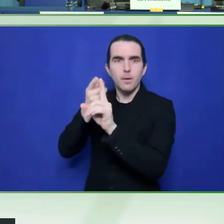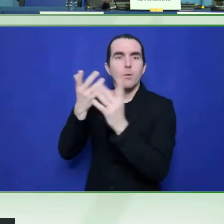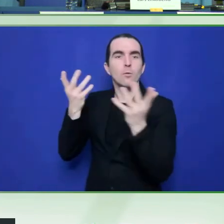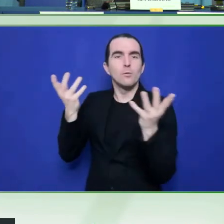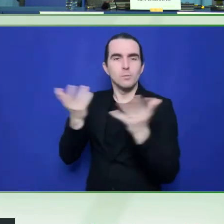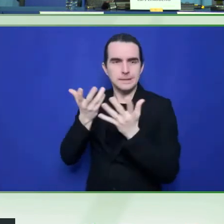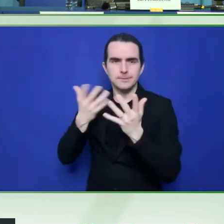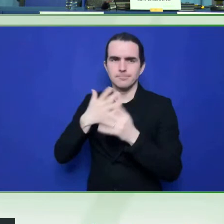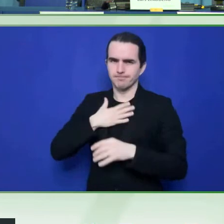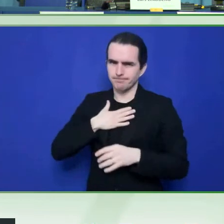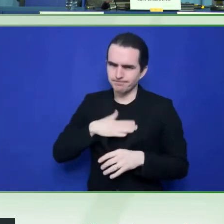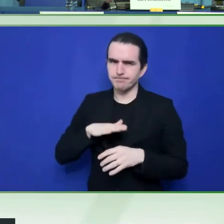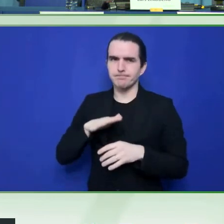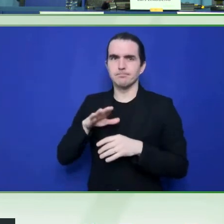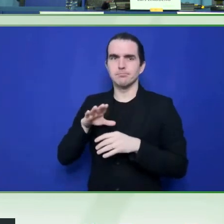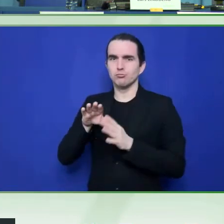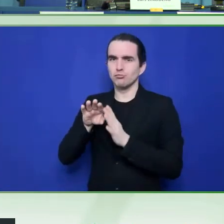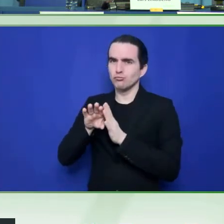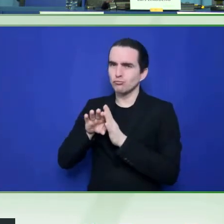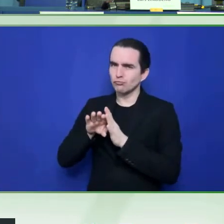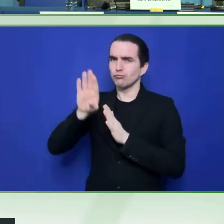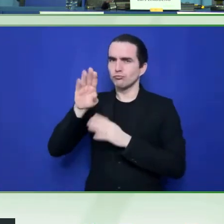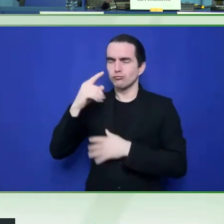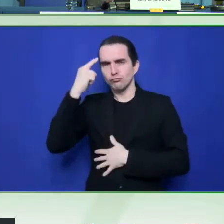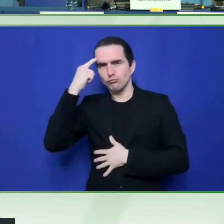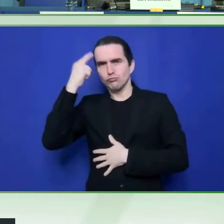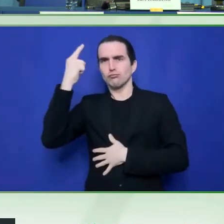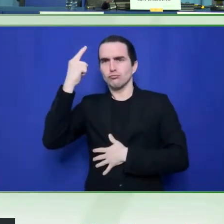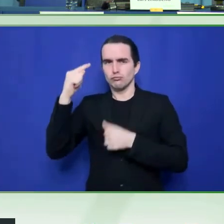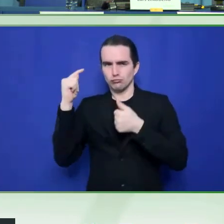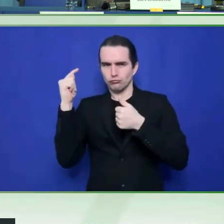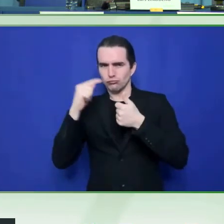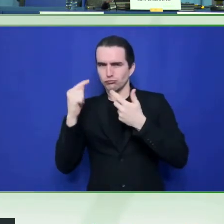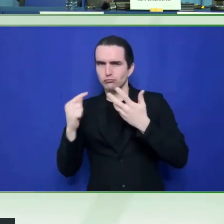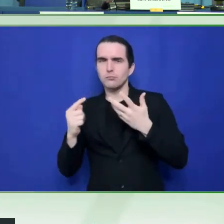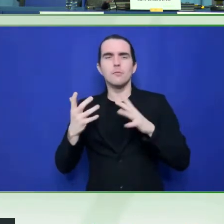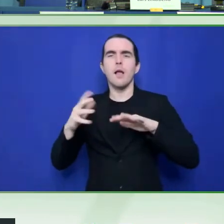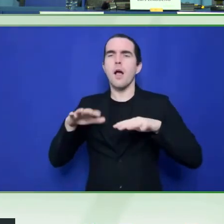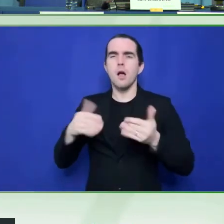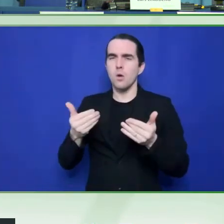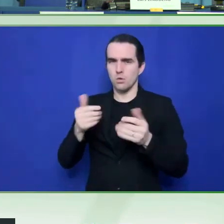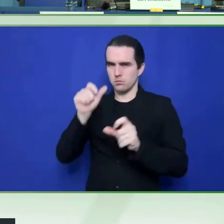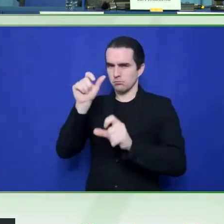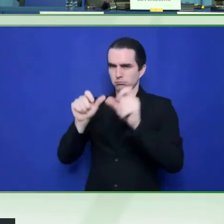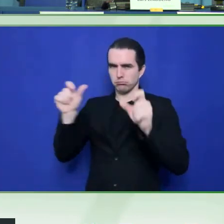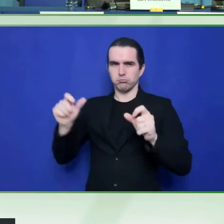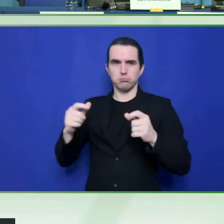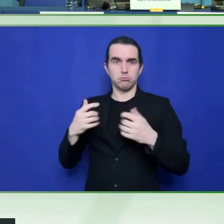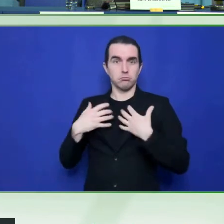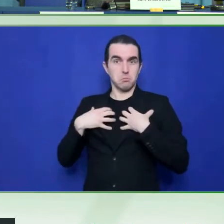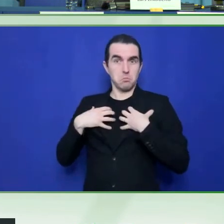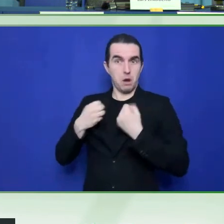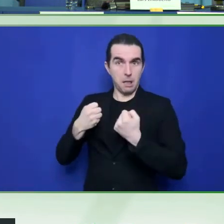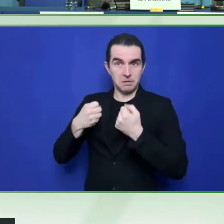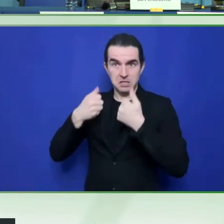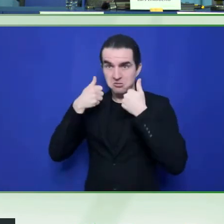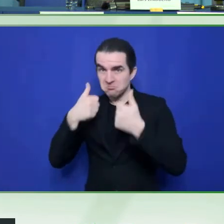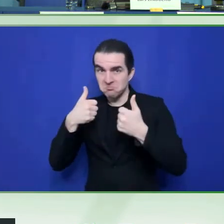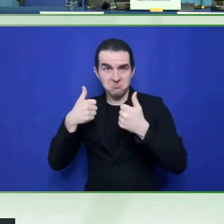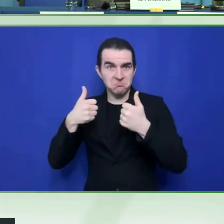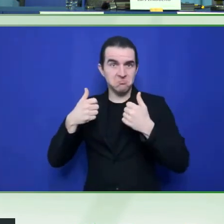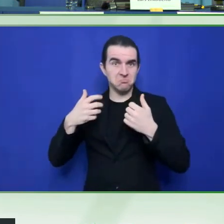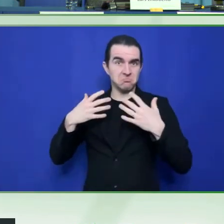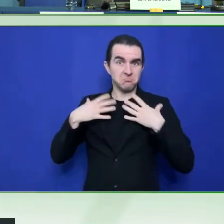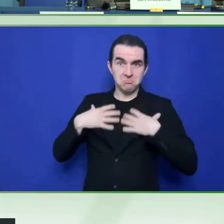compiling and disseminating knowledge. I will present this progress that was carried out between